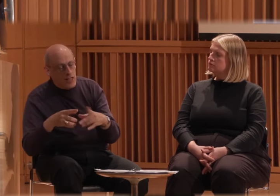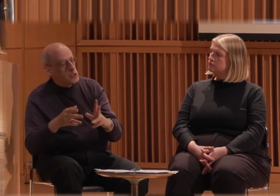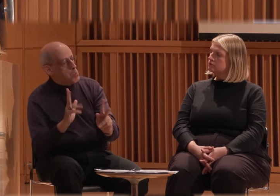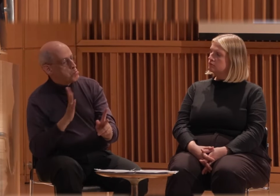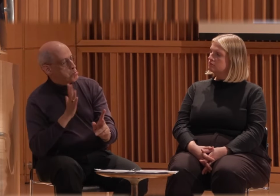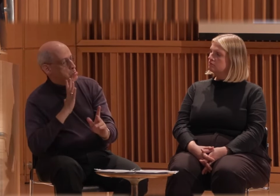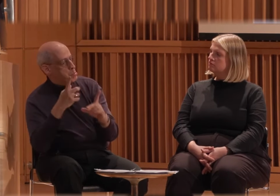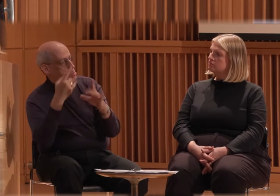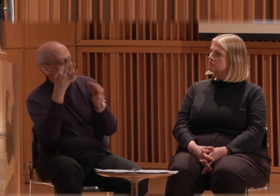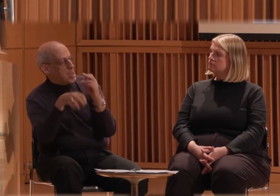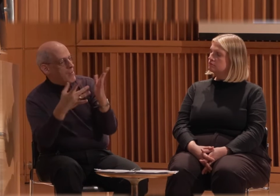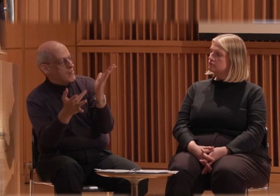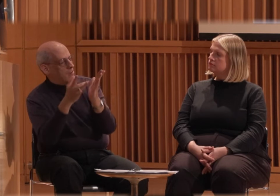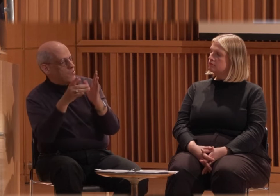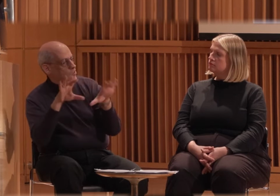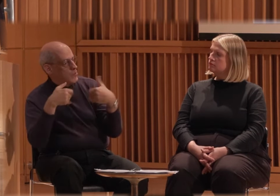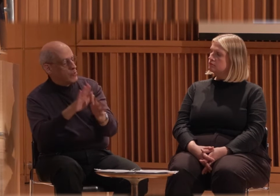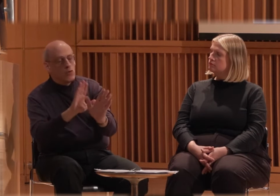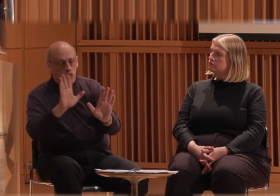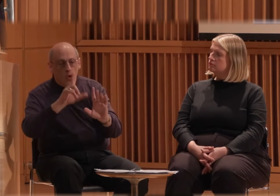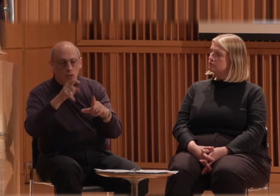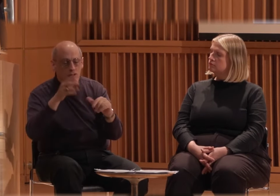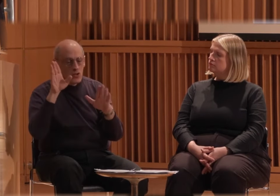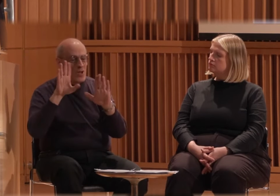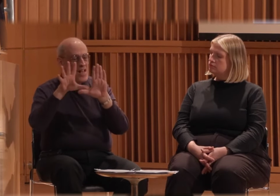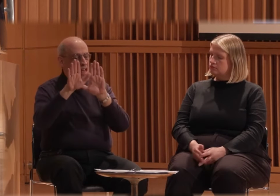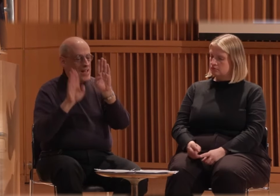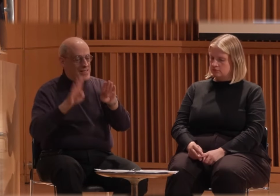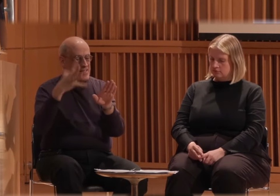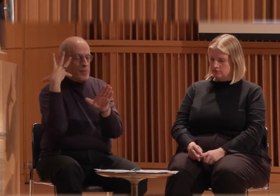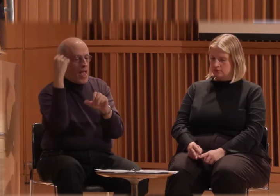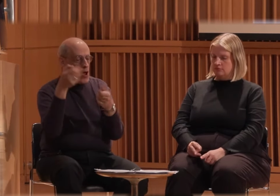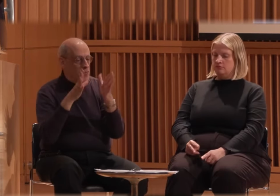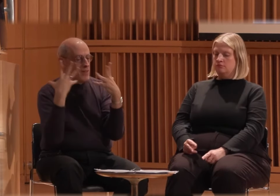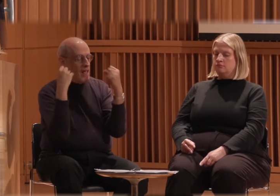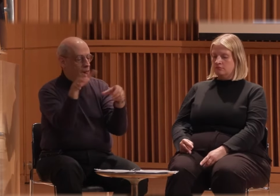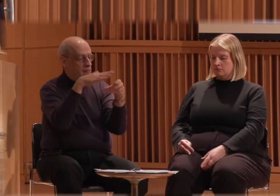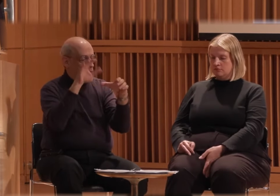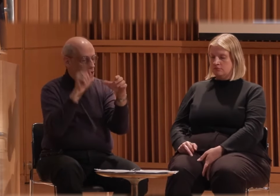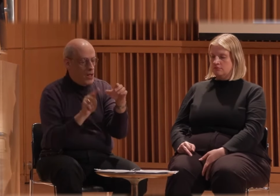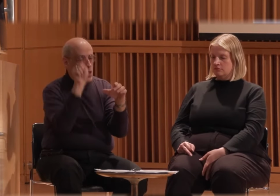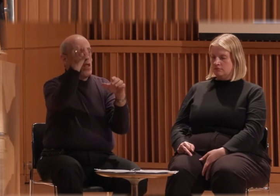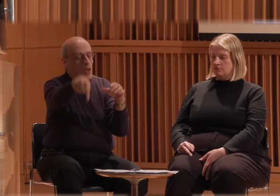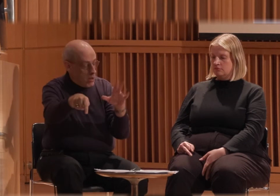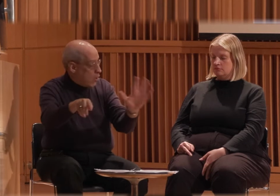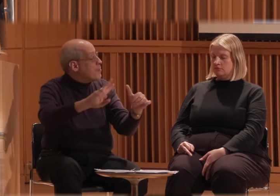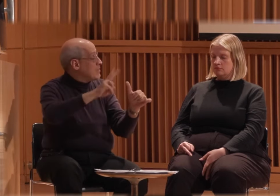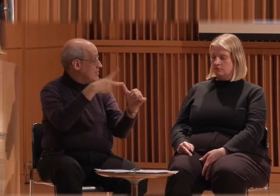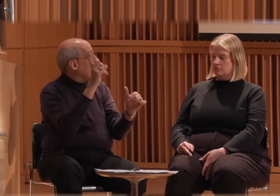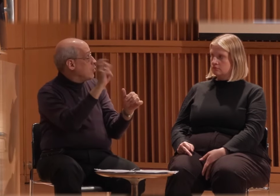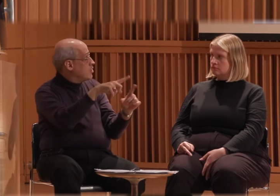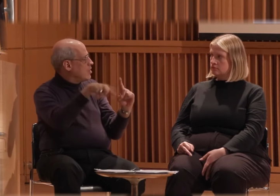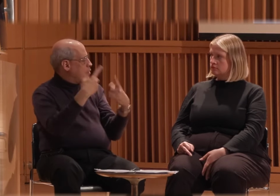technical enterprise. They have to be willing to step out of the public health lane too. Yeah, the second question about what